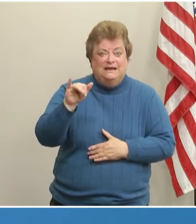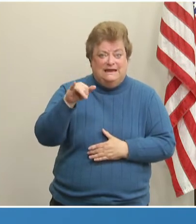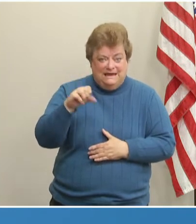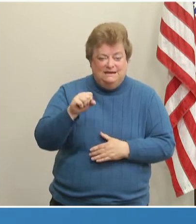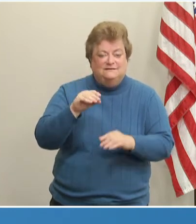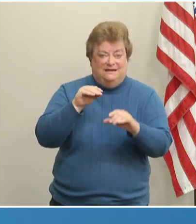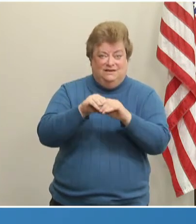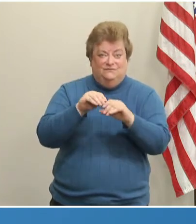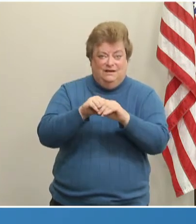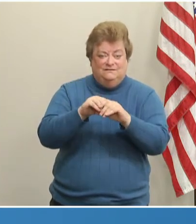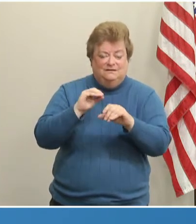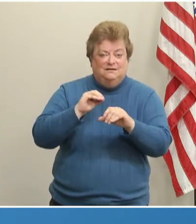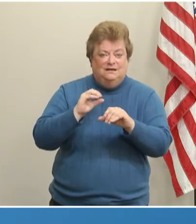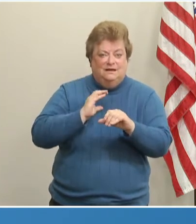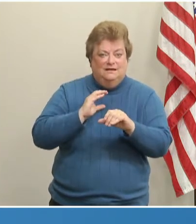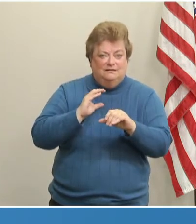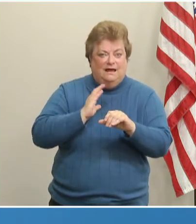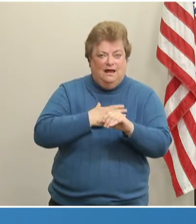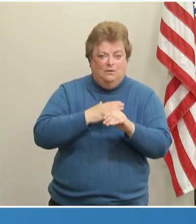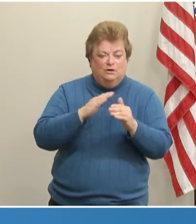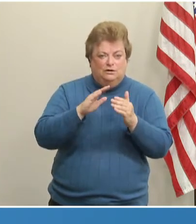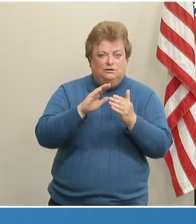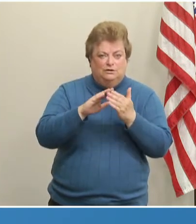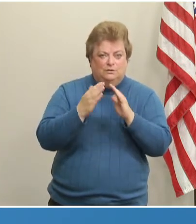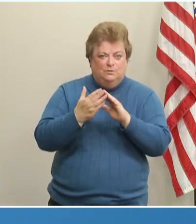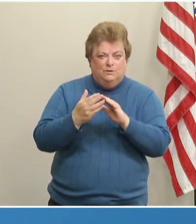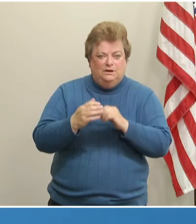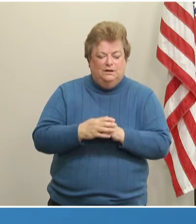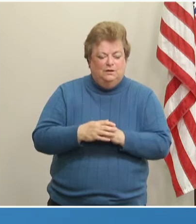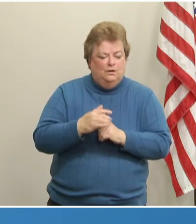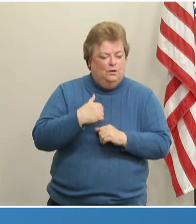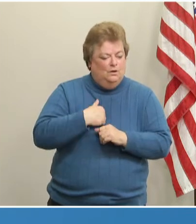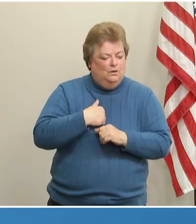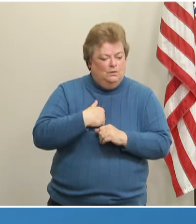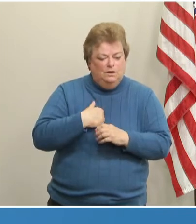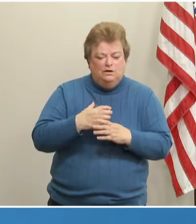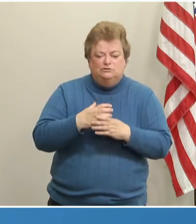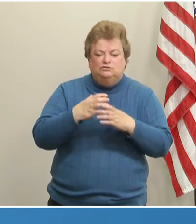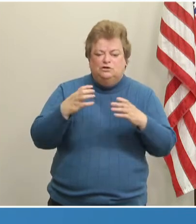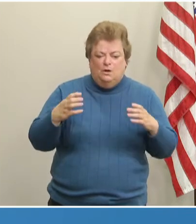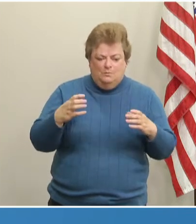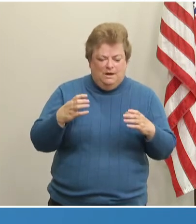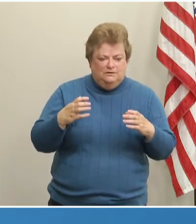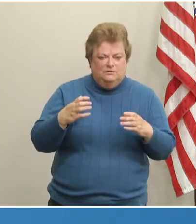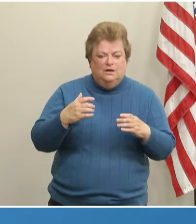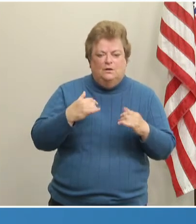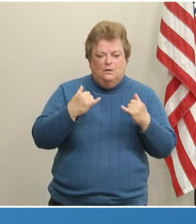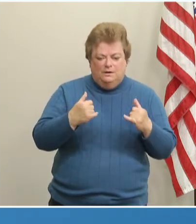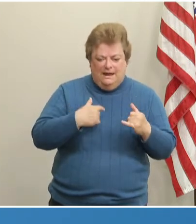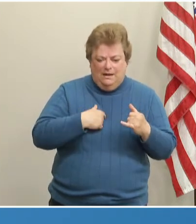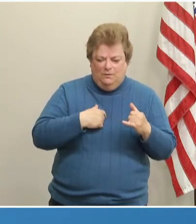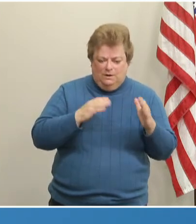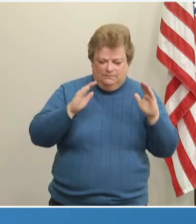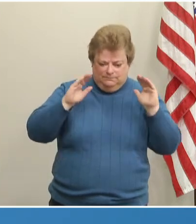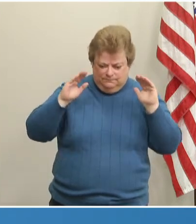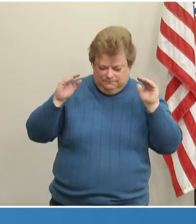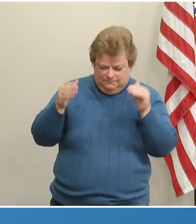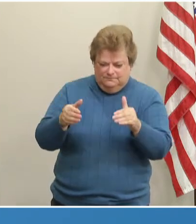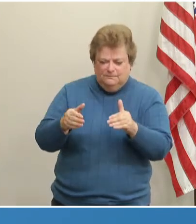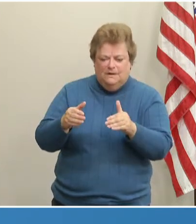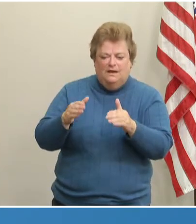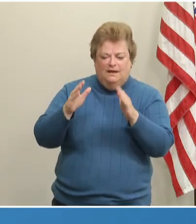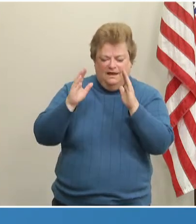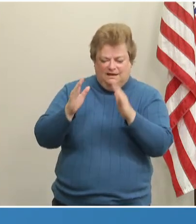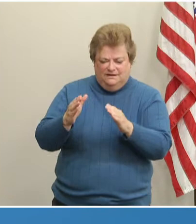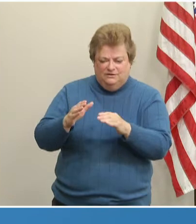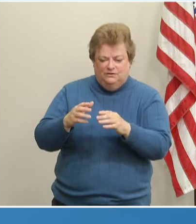community. We are so much so that we have turned our immediate attention collaboratively with